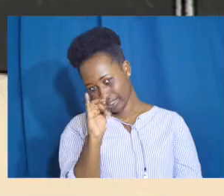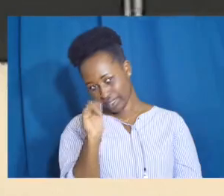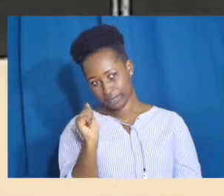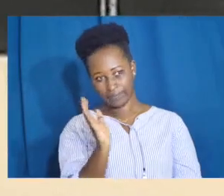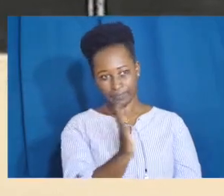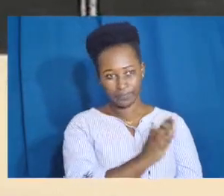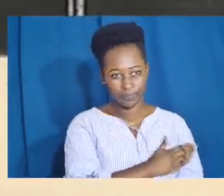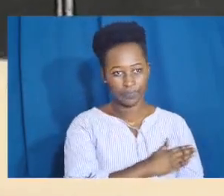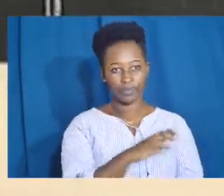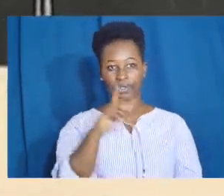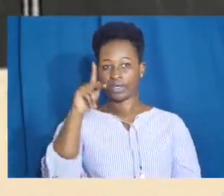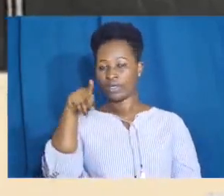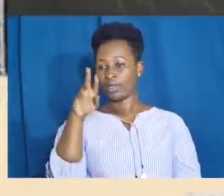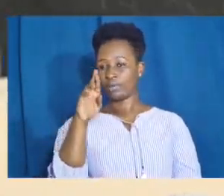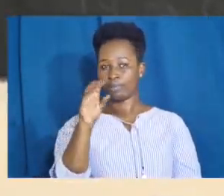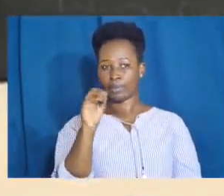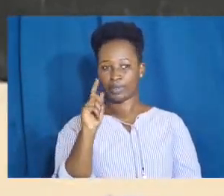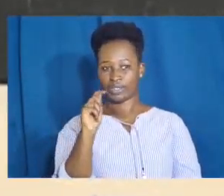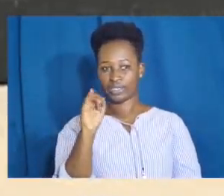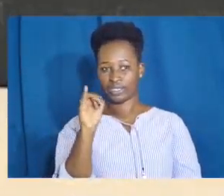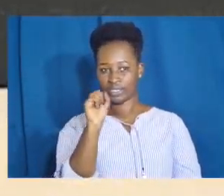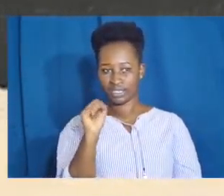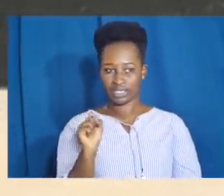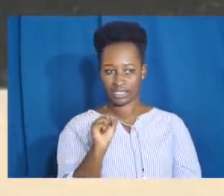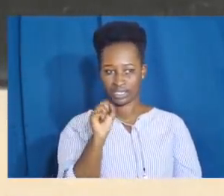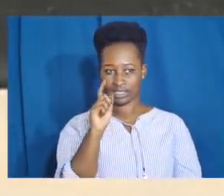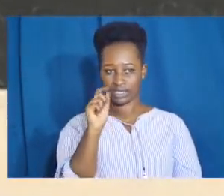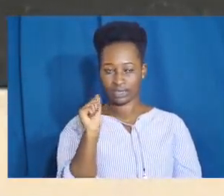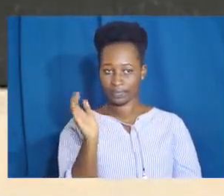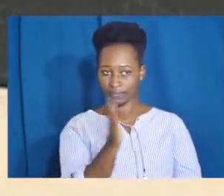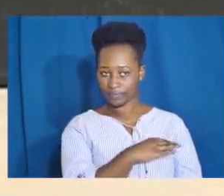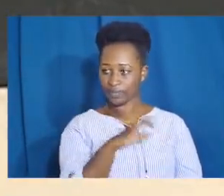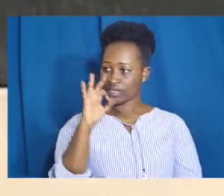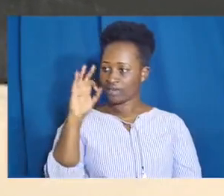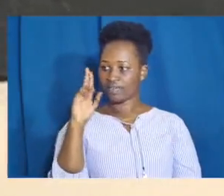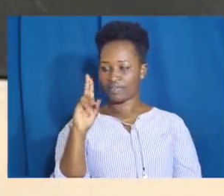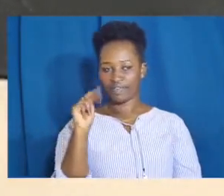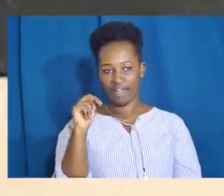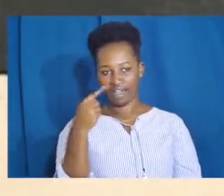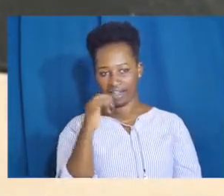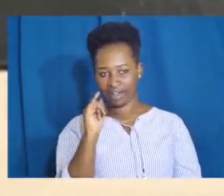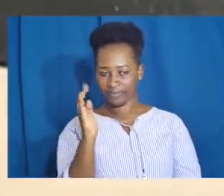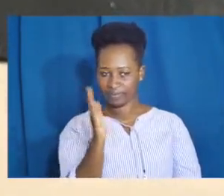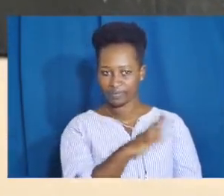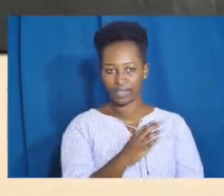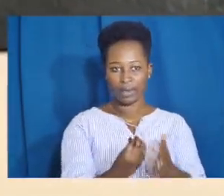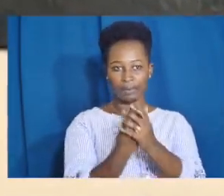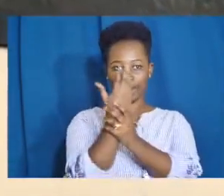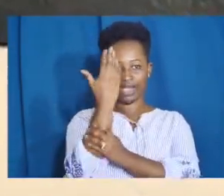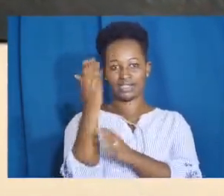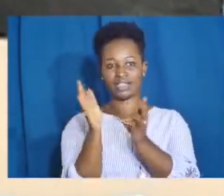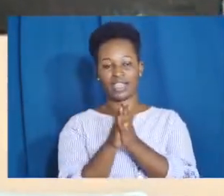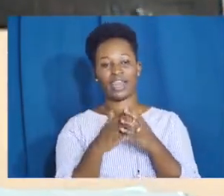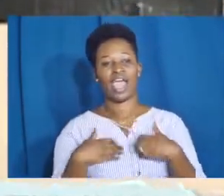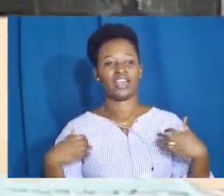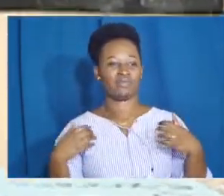protista, we have fungi, we have plants, we also have